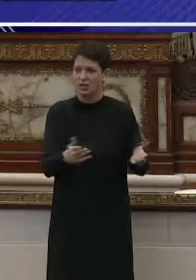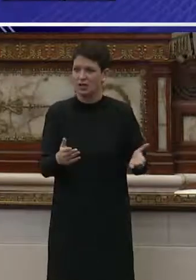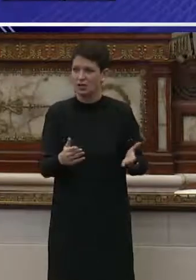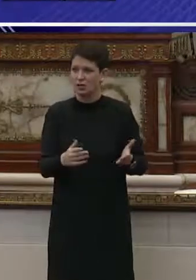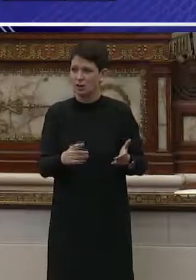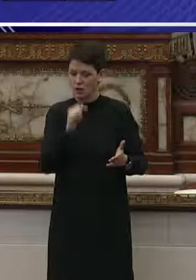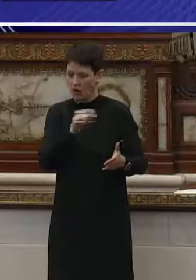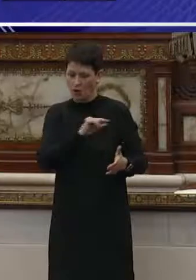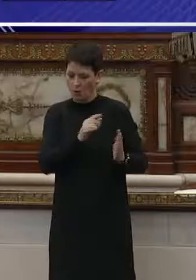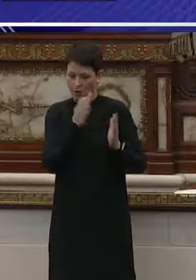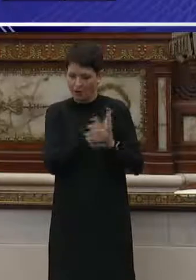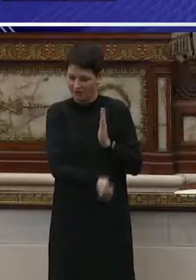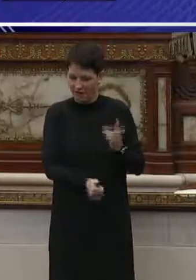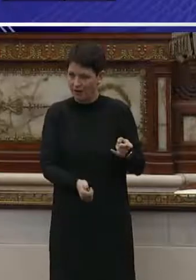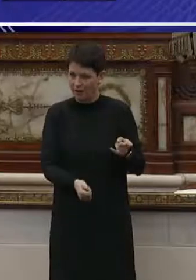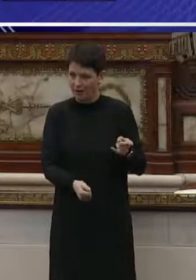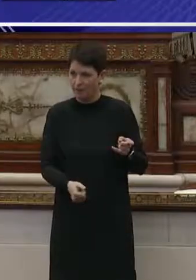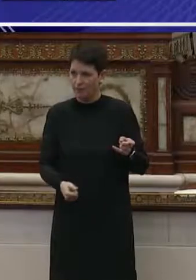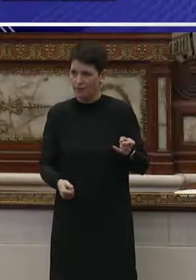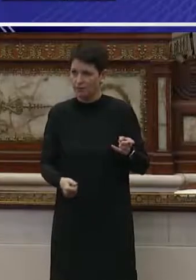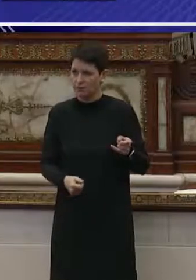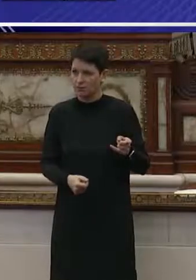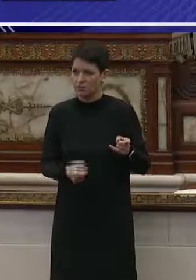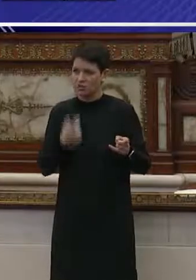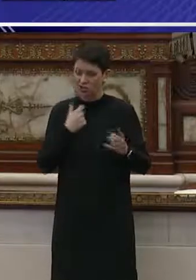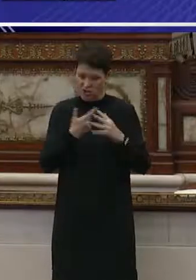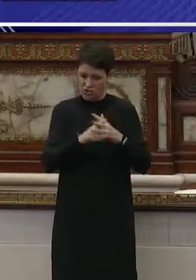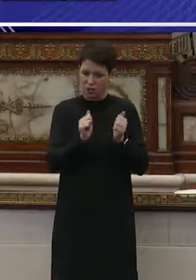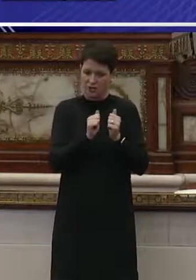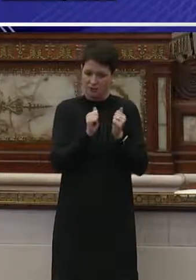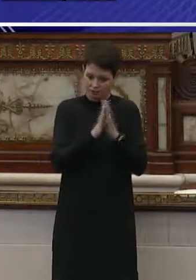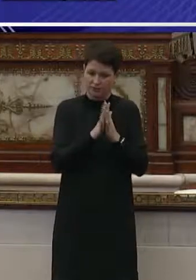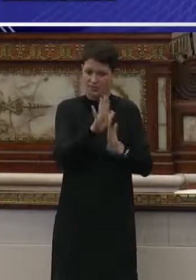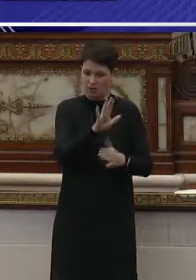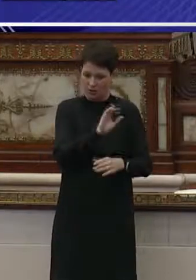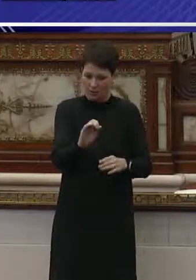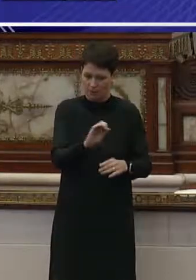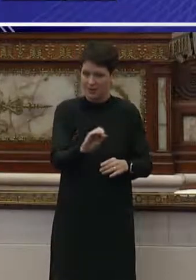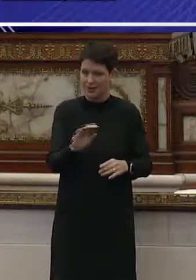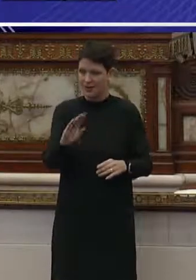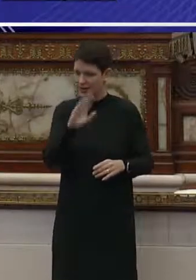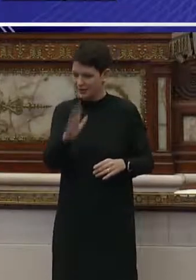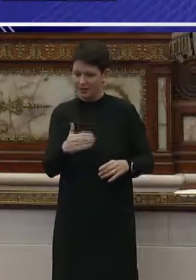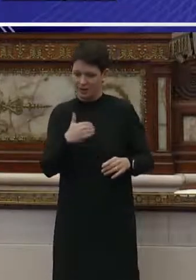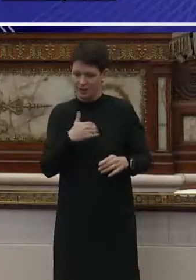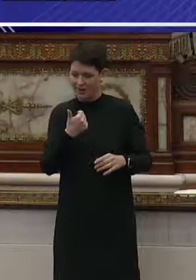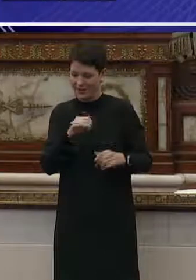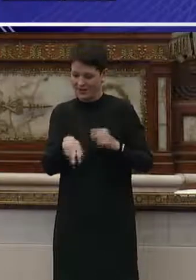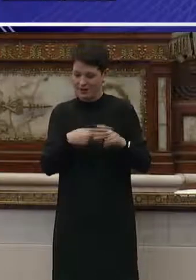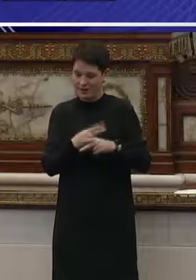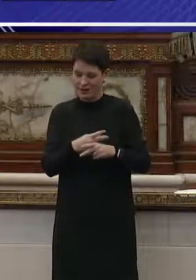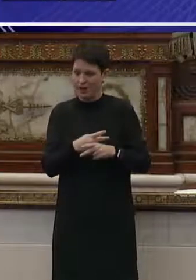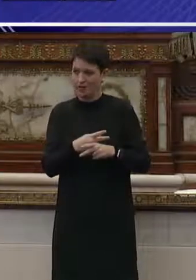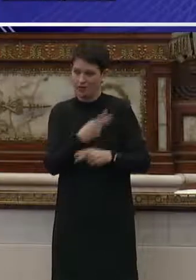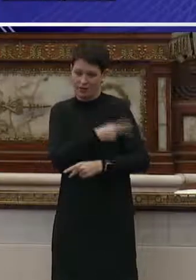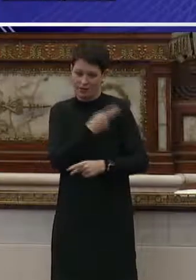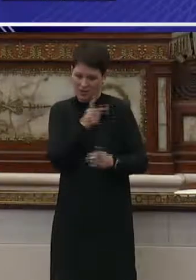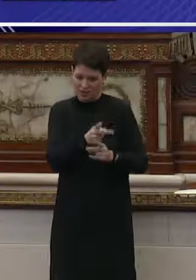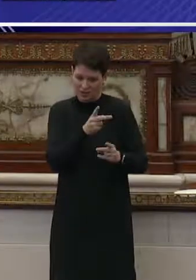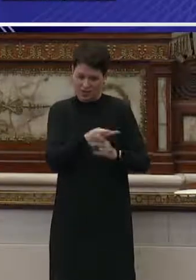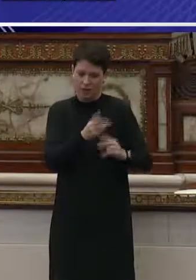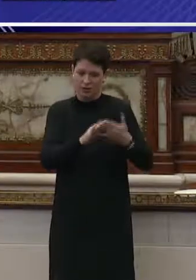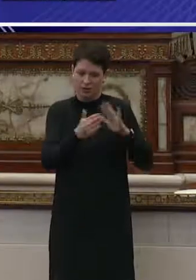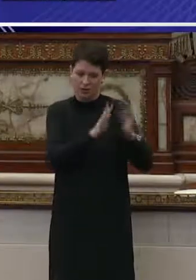completely unqualified, just started up their entity, never had any sort of patient care,